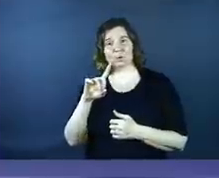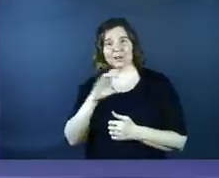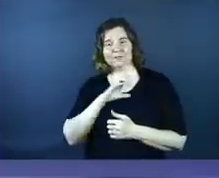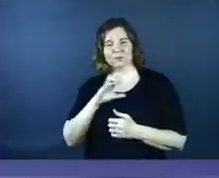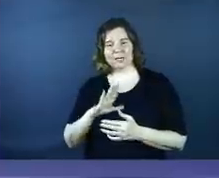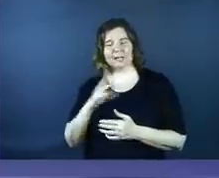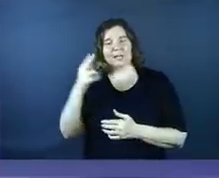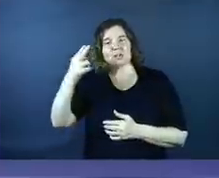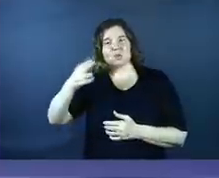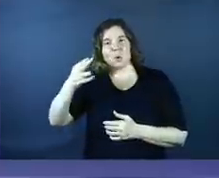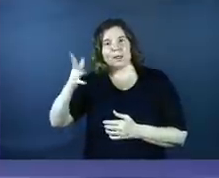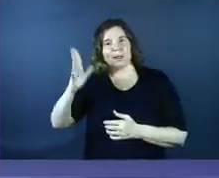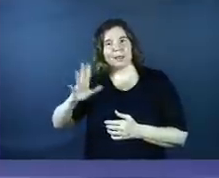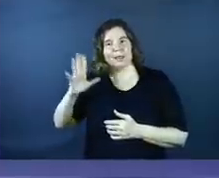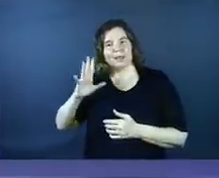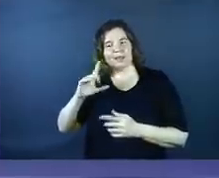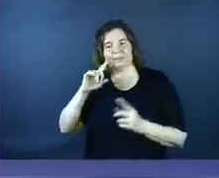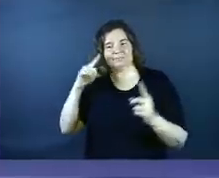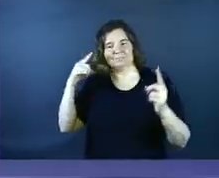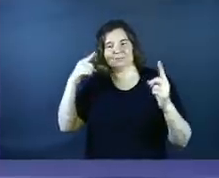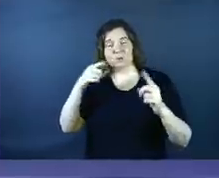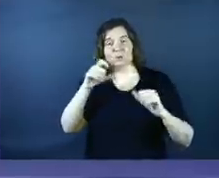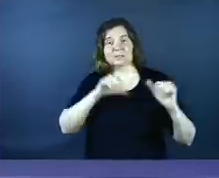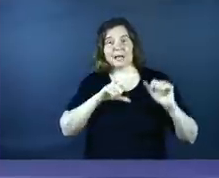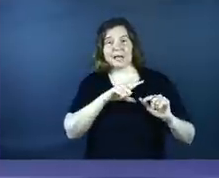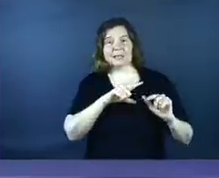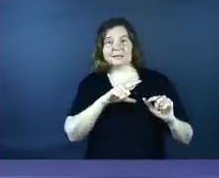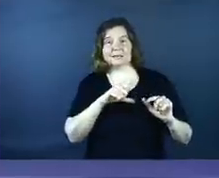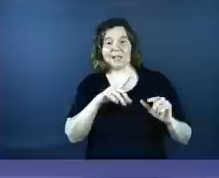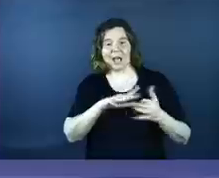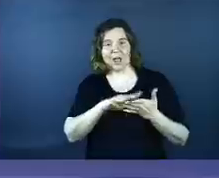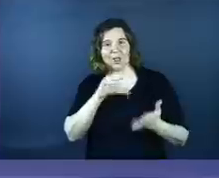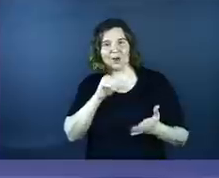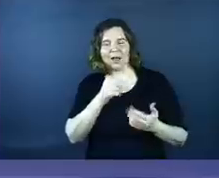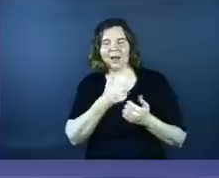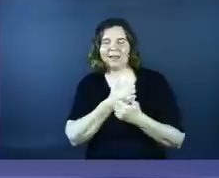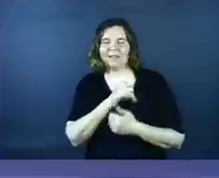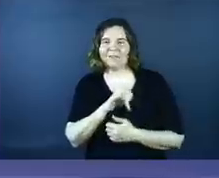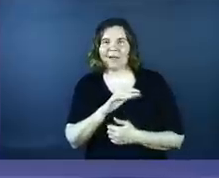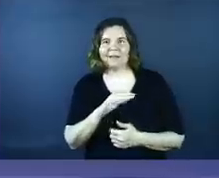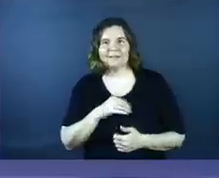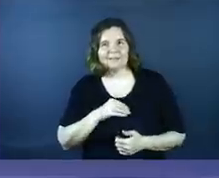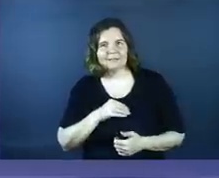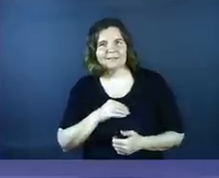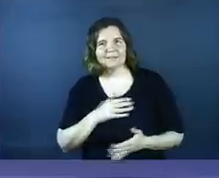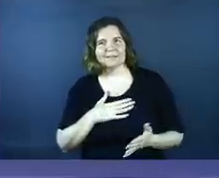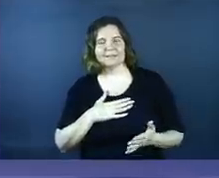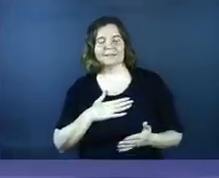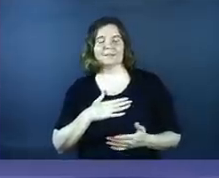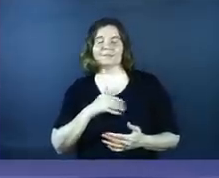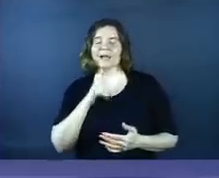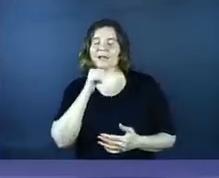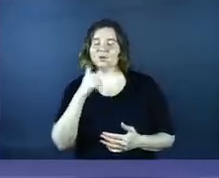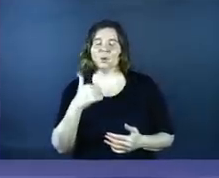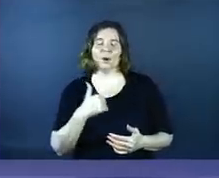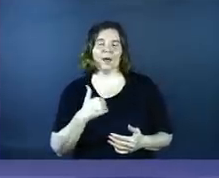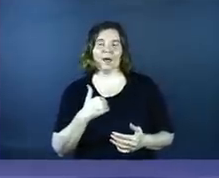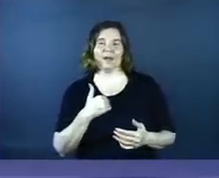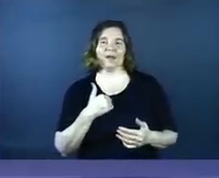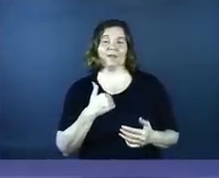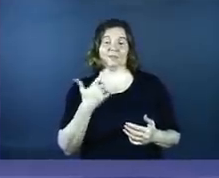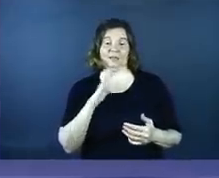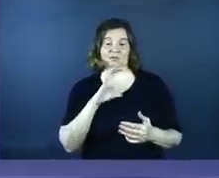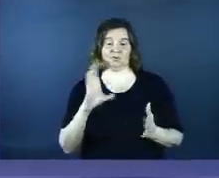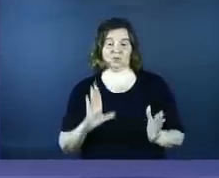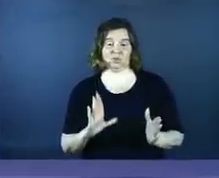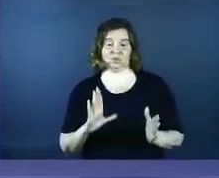Christianity historically toward science and learning. I love that. I don't have to be, as a